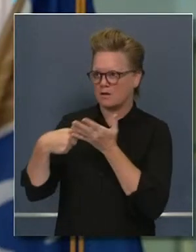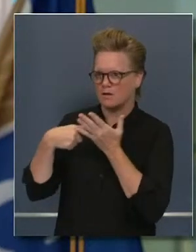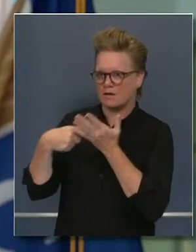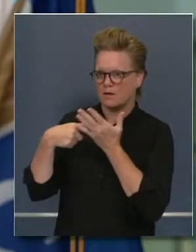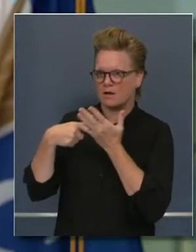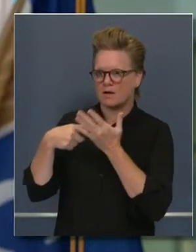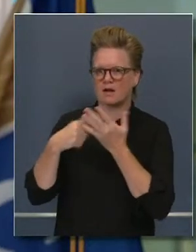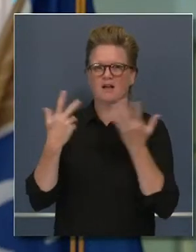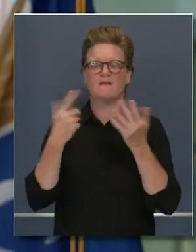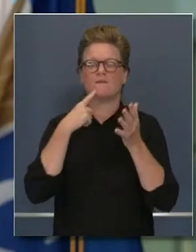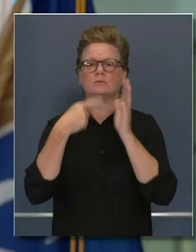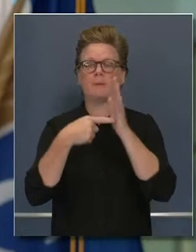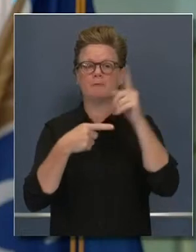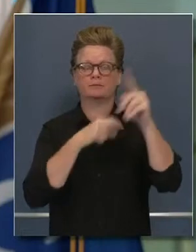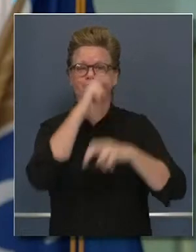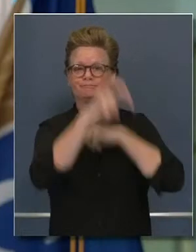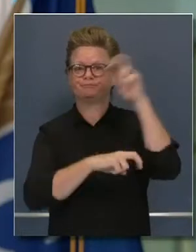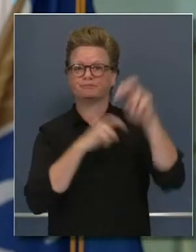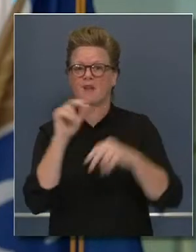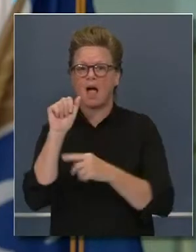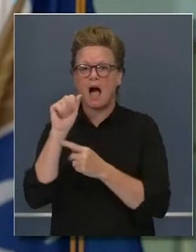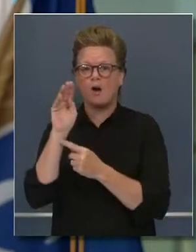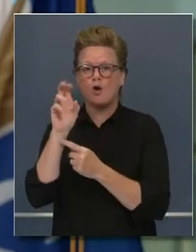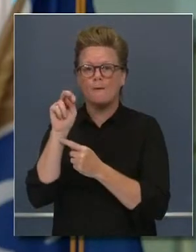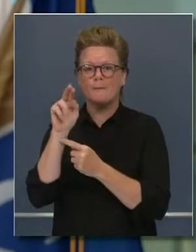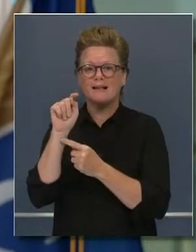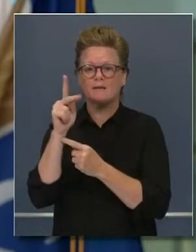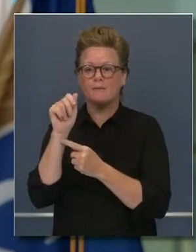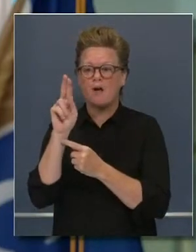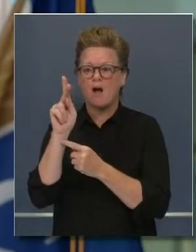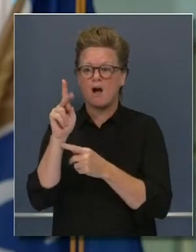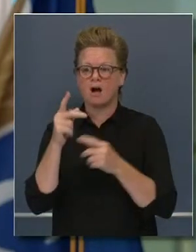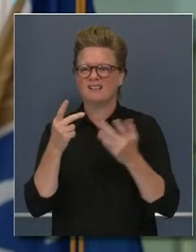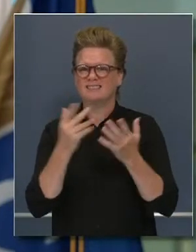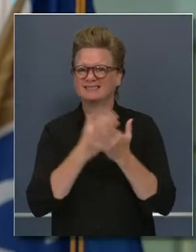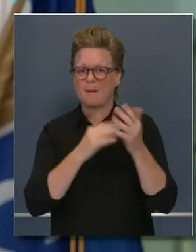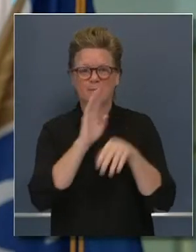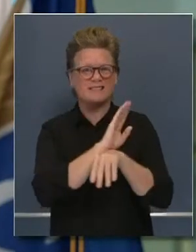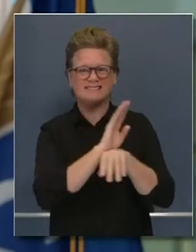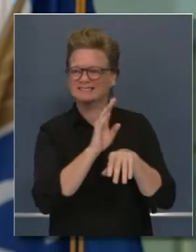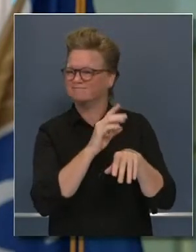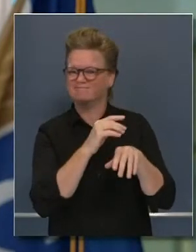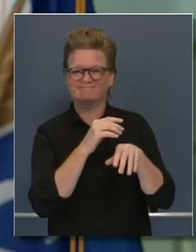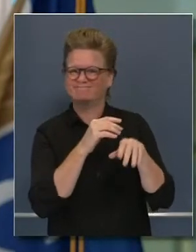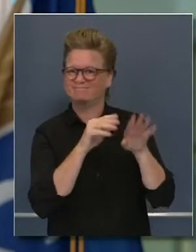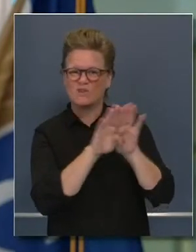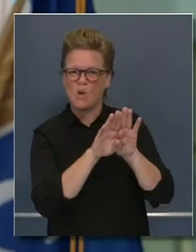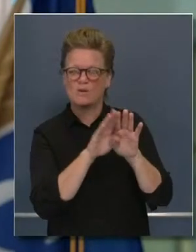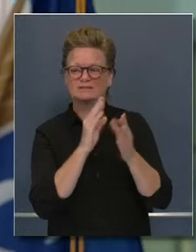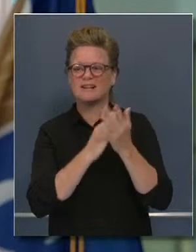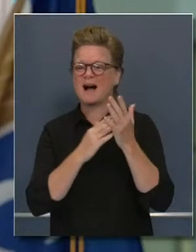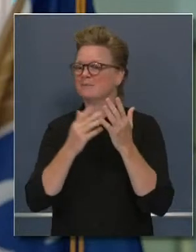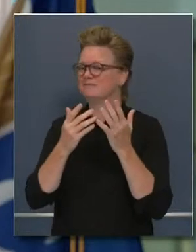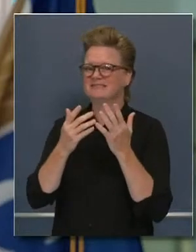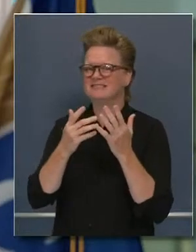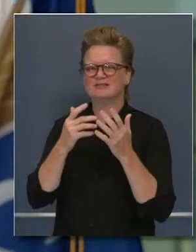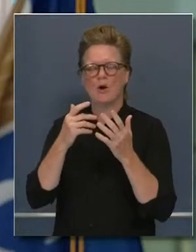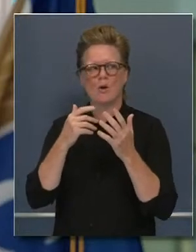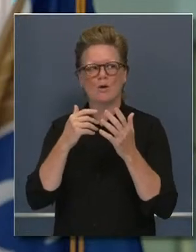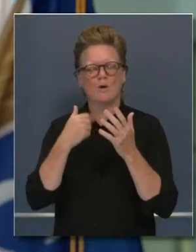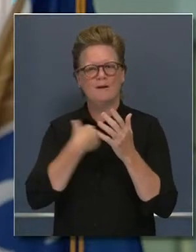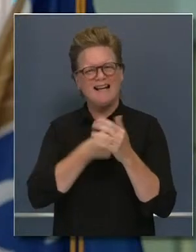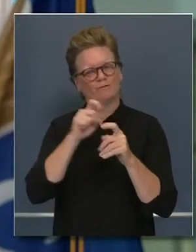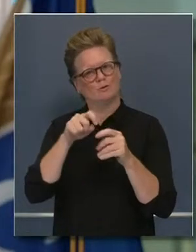like, there's still many areas where we are open-ended in terms of our negotiation, making progress and advancing in the